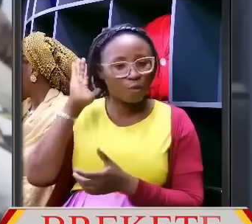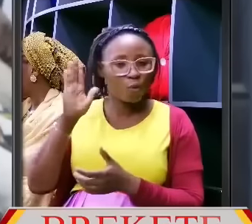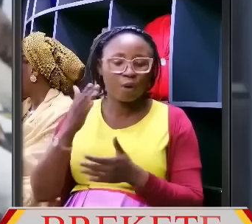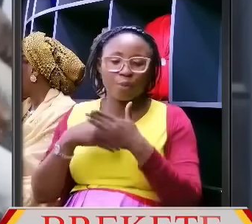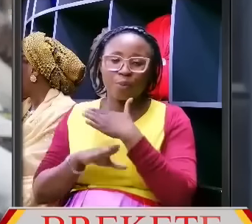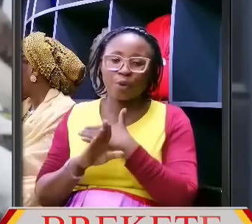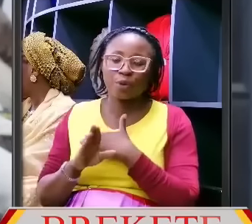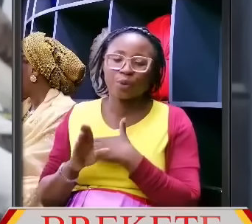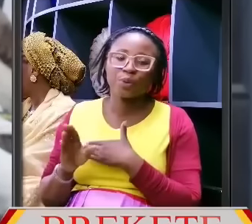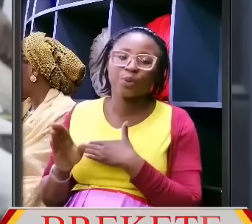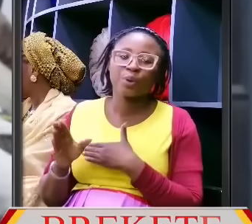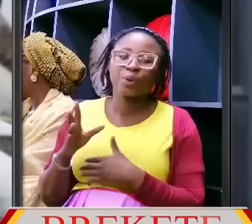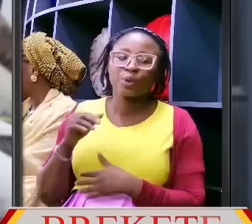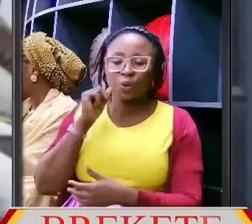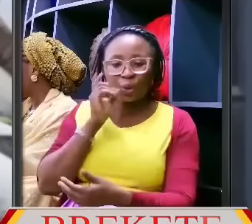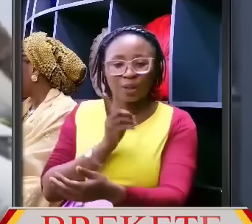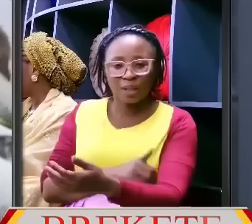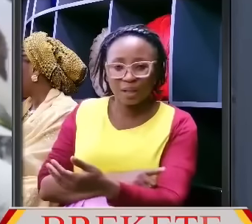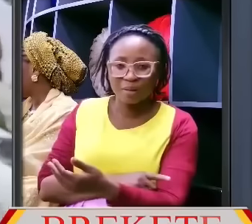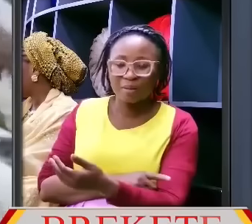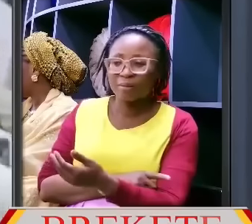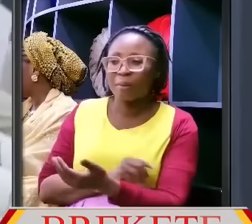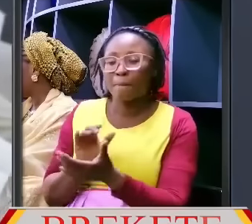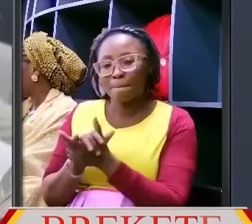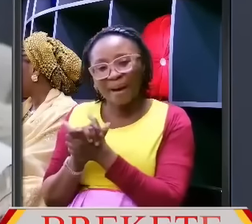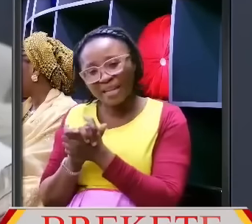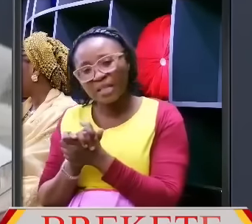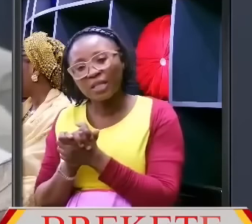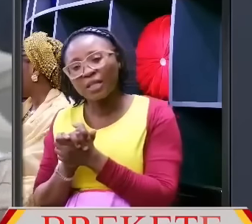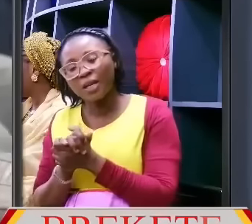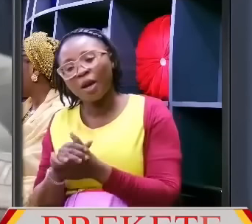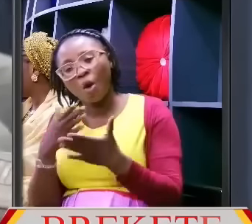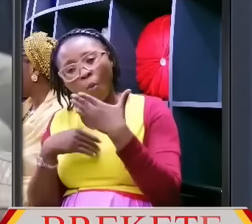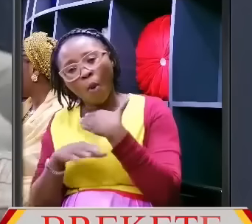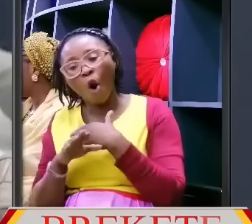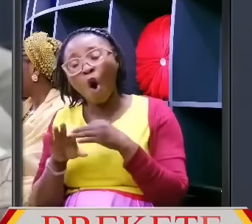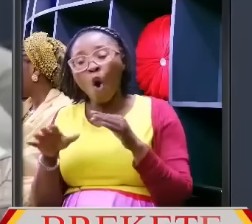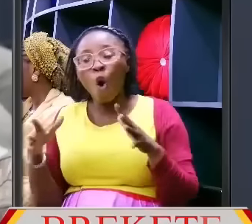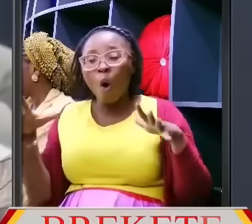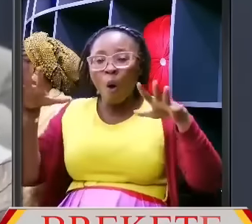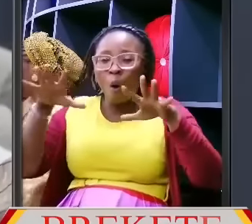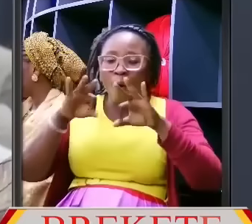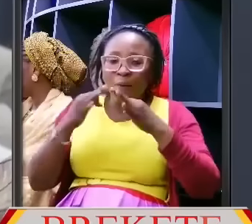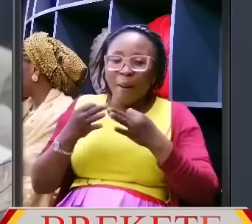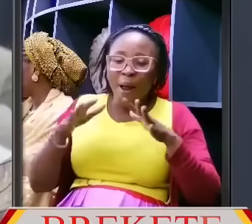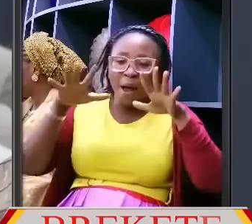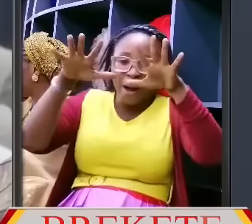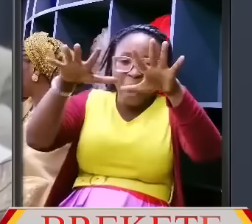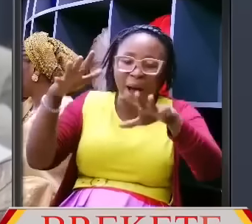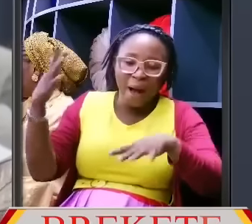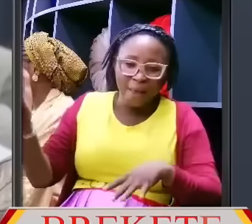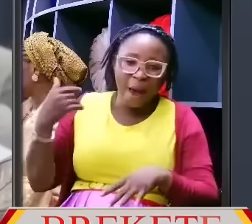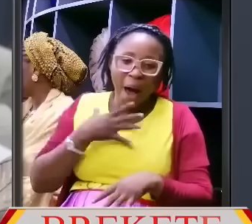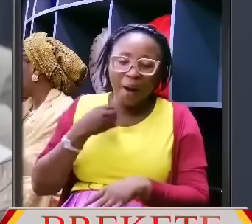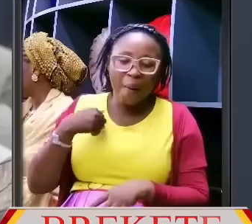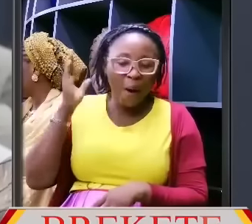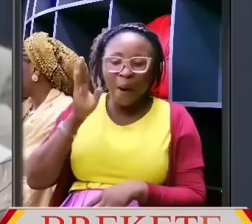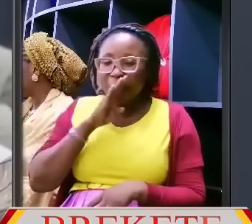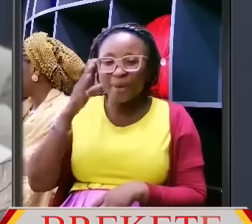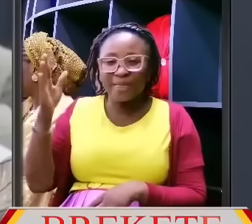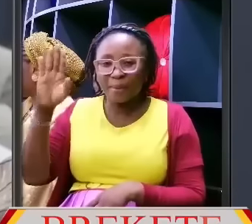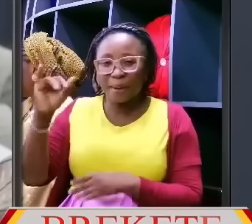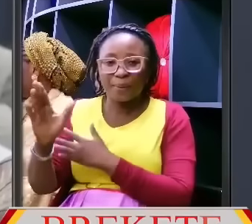or one of the daughters, she go born. The whole family go gather. And we go dead there by the